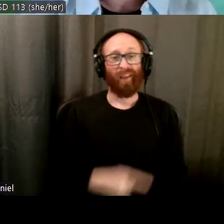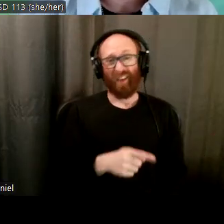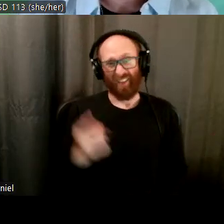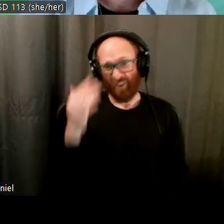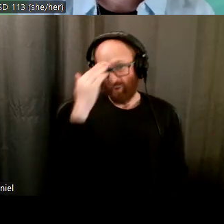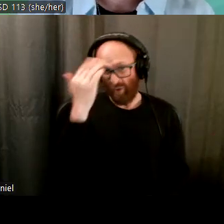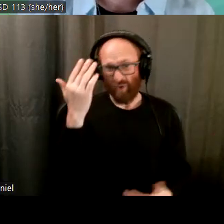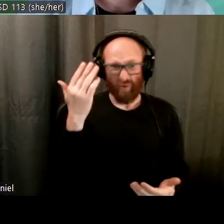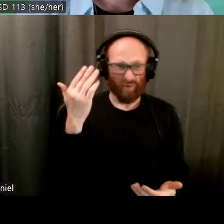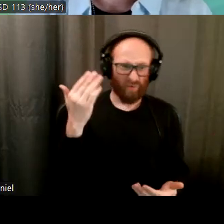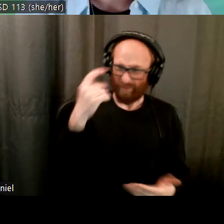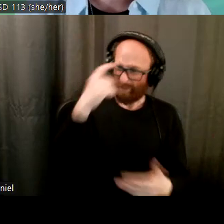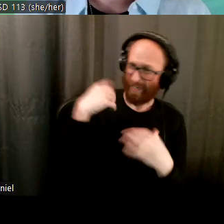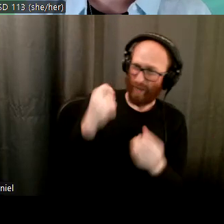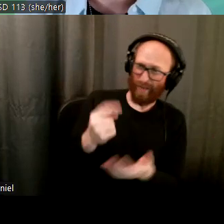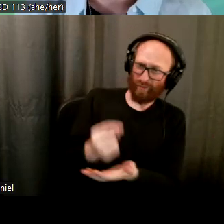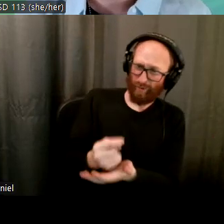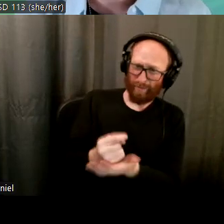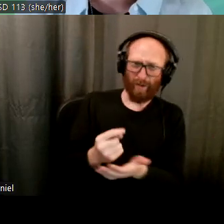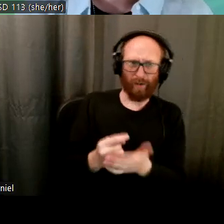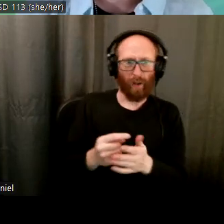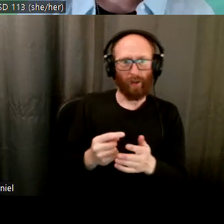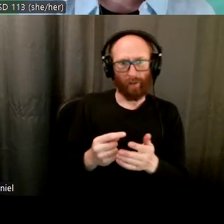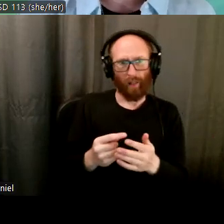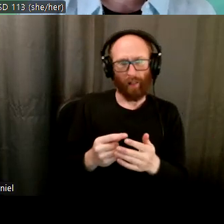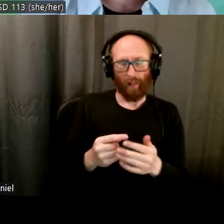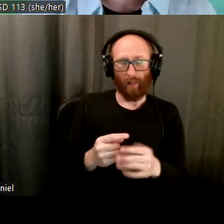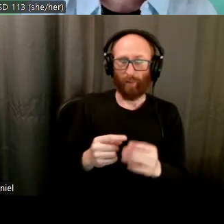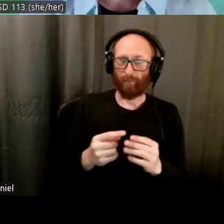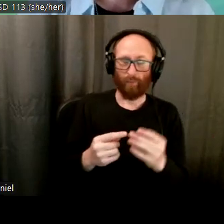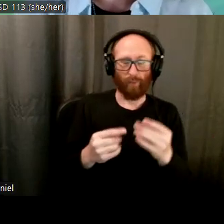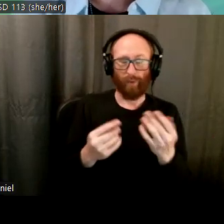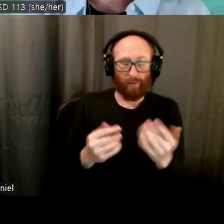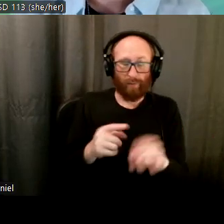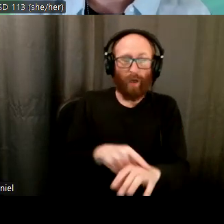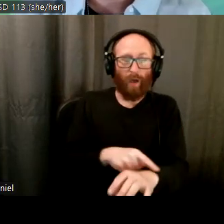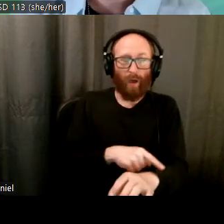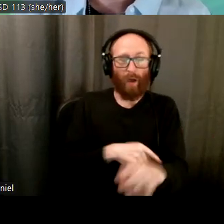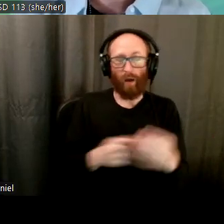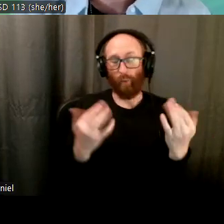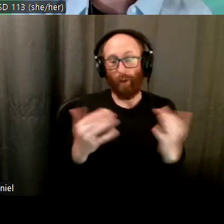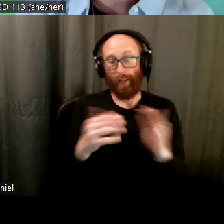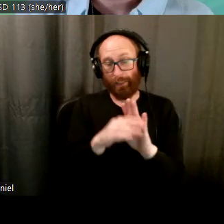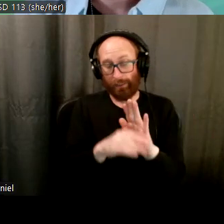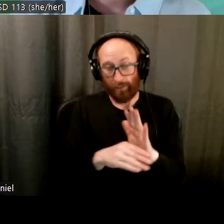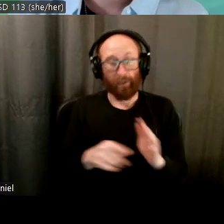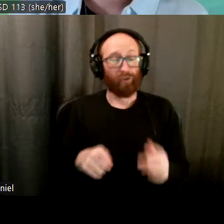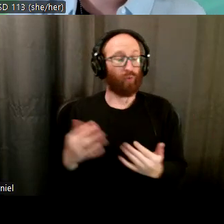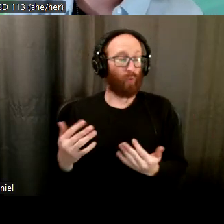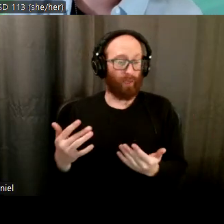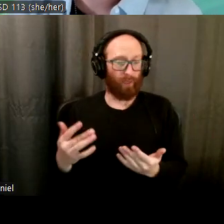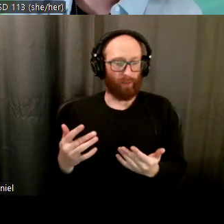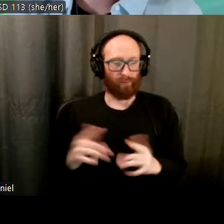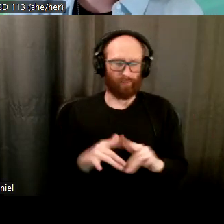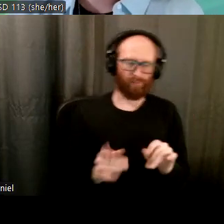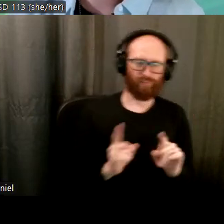list for those services. So while she was waiting, she attended an in-person Tier 2 service, which